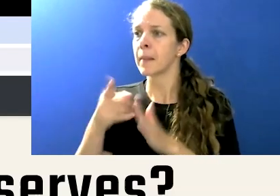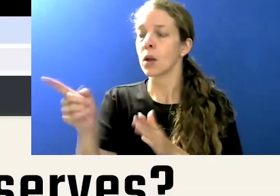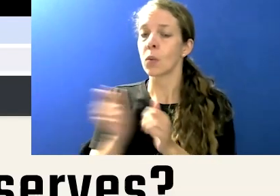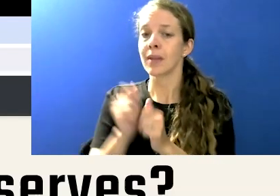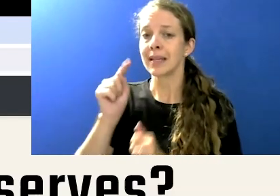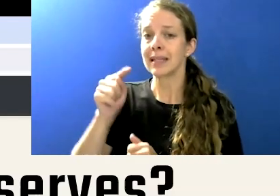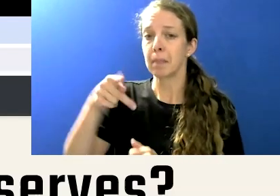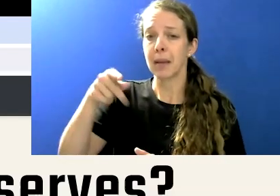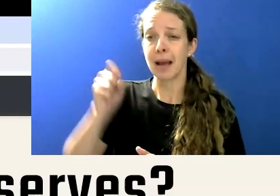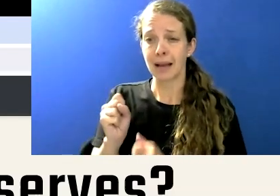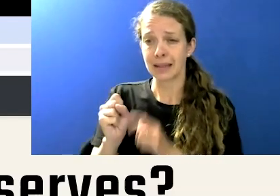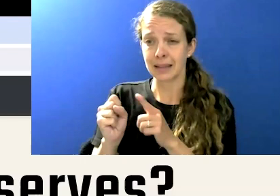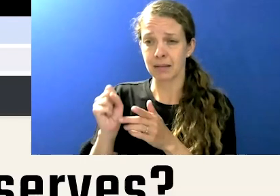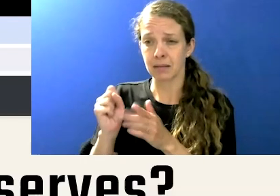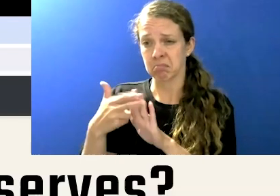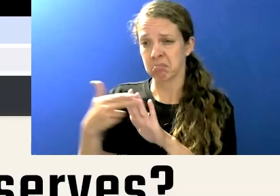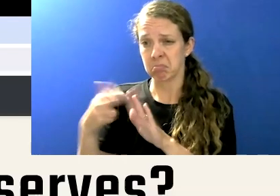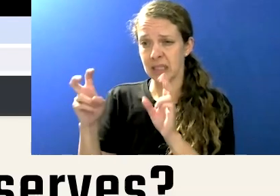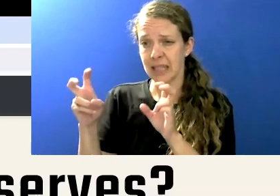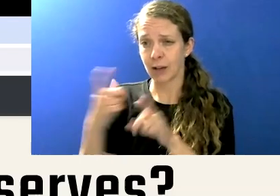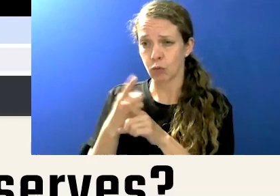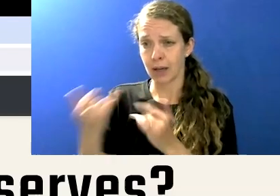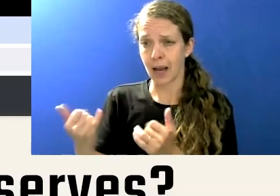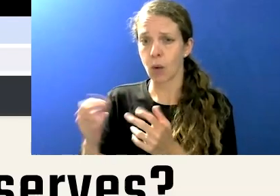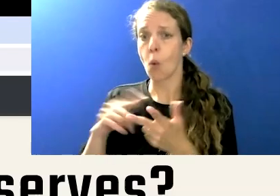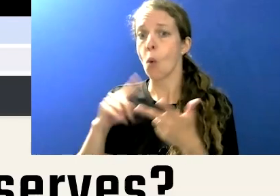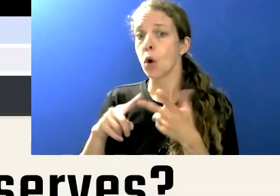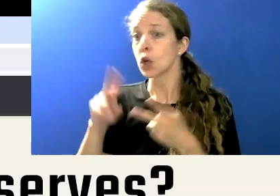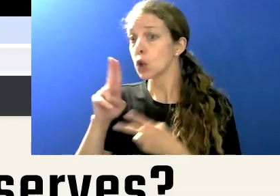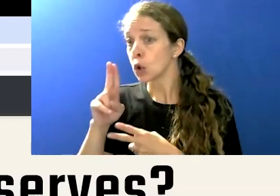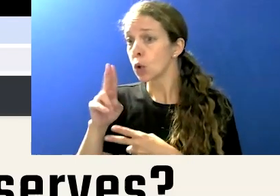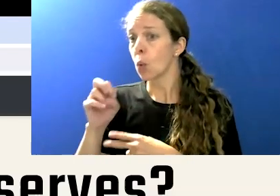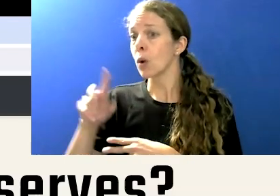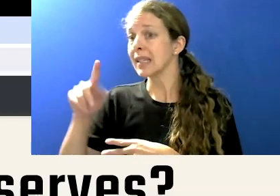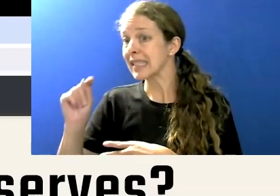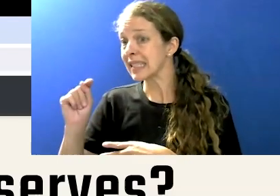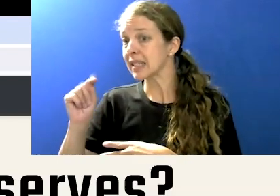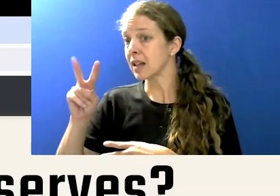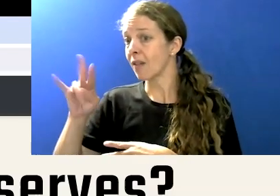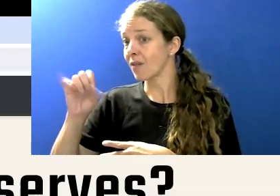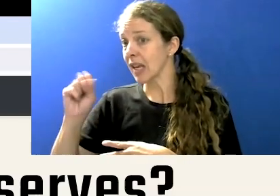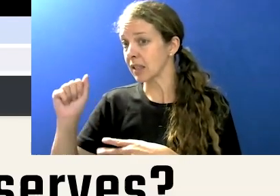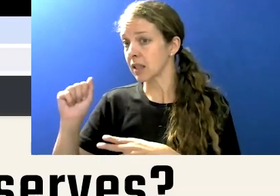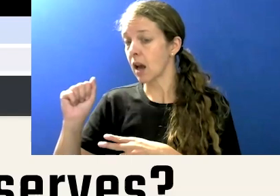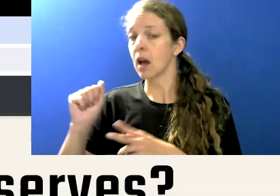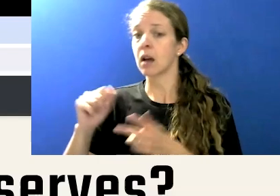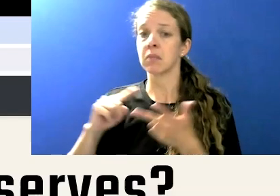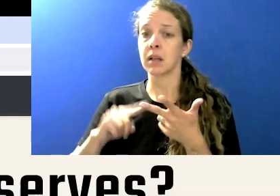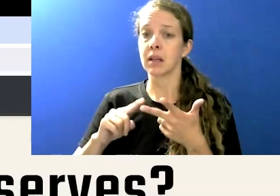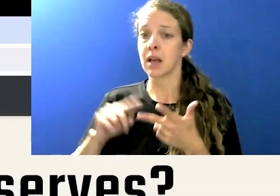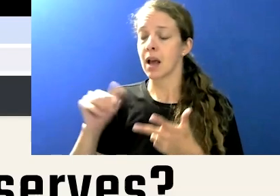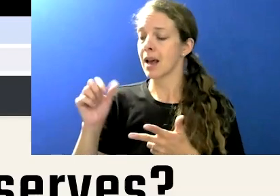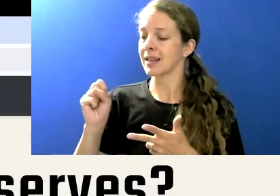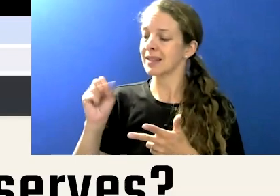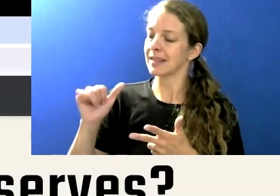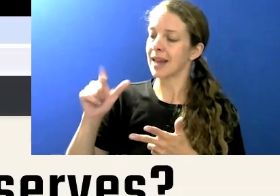TPS status right now, or students who are in a U or T visa, students who are with asylum status, students who